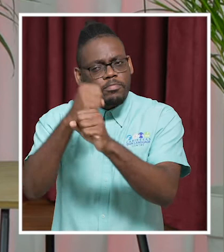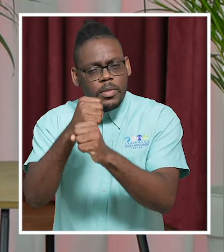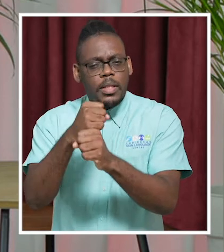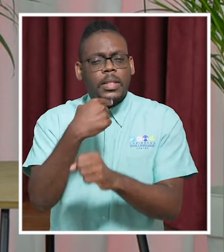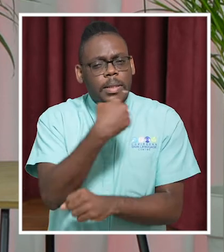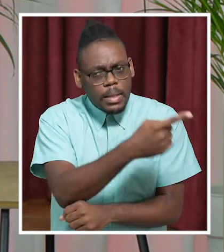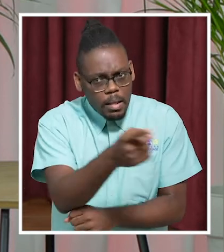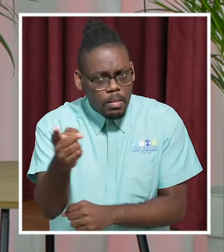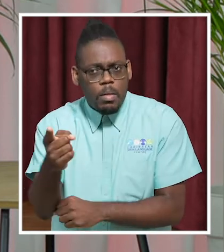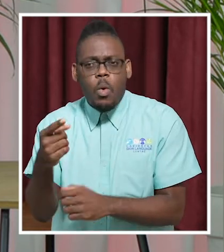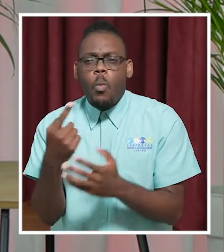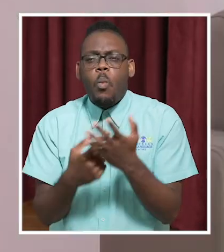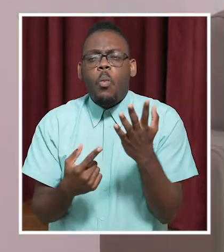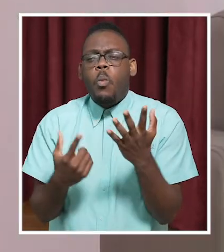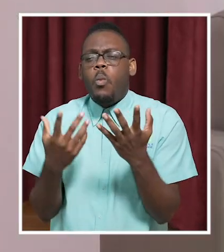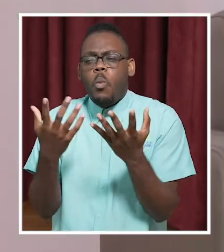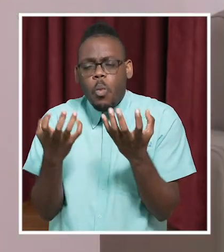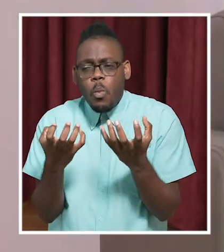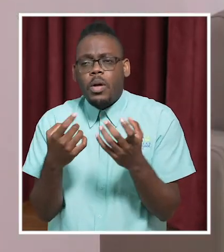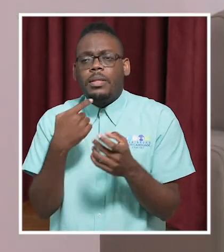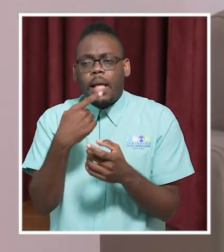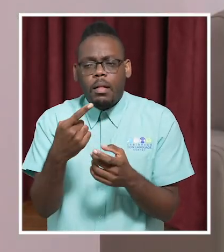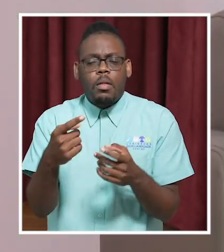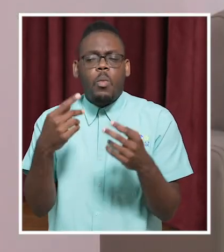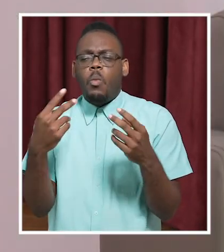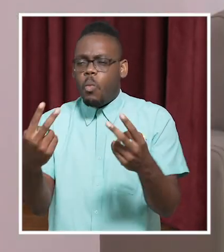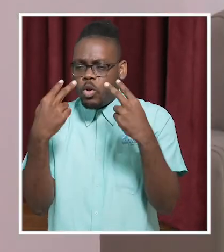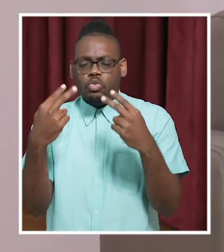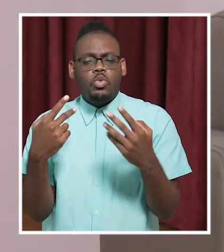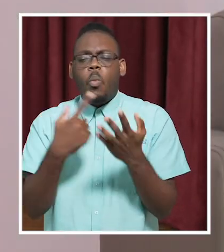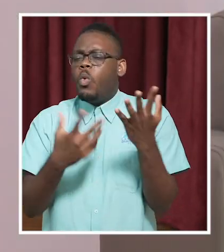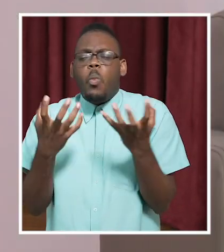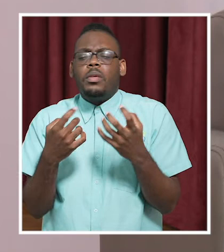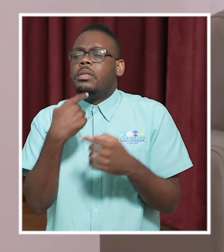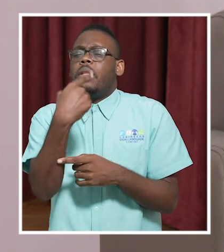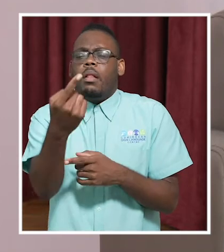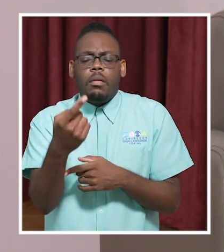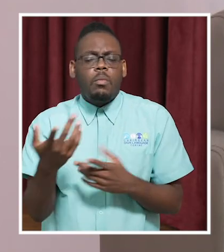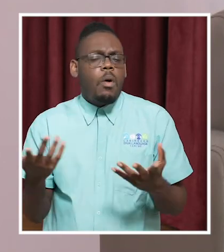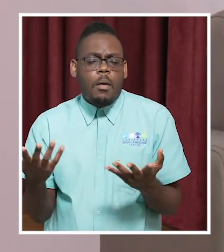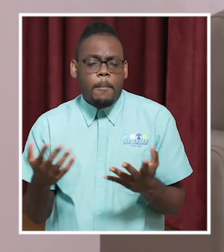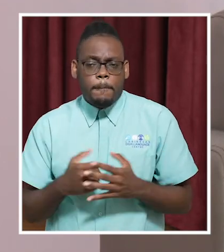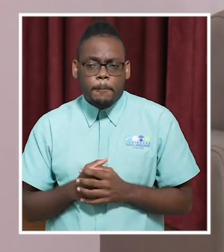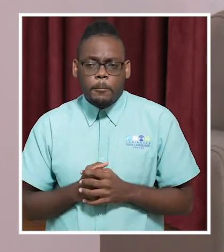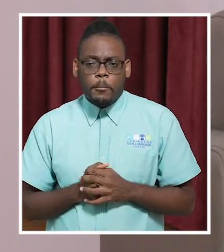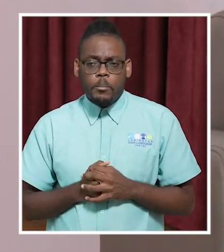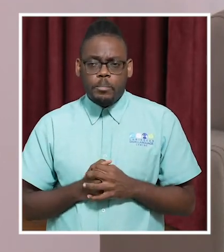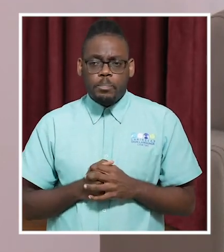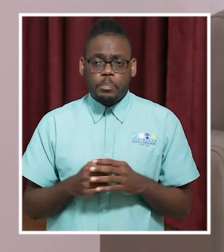say to them? To the wider audience, I think first we really need to